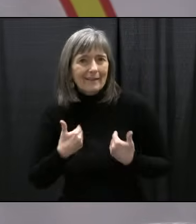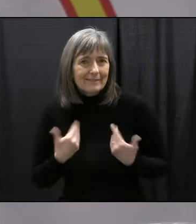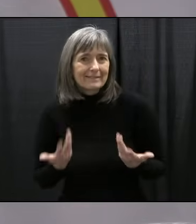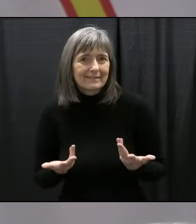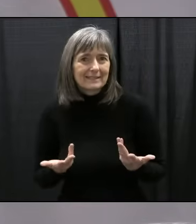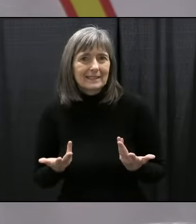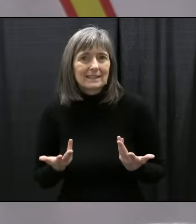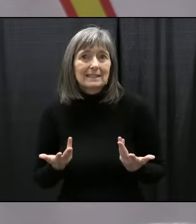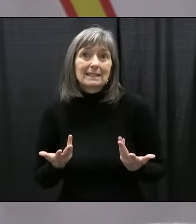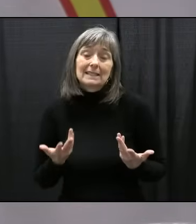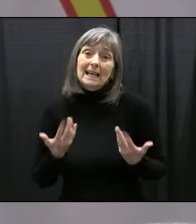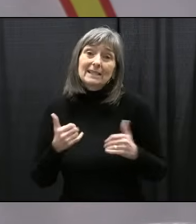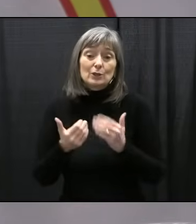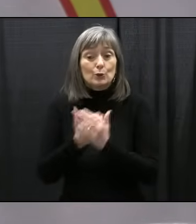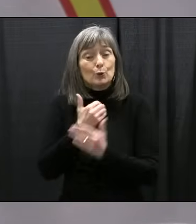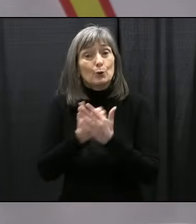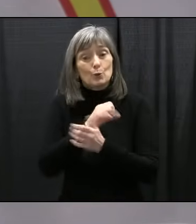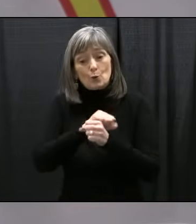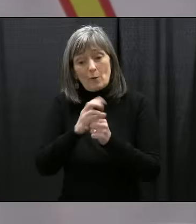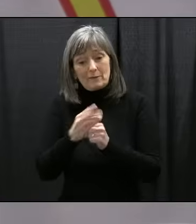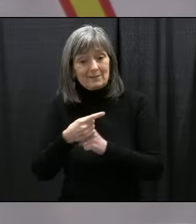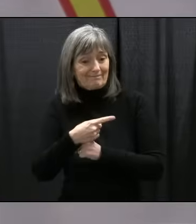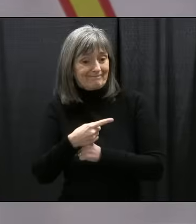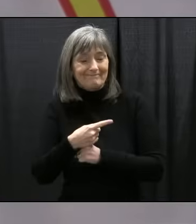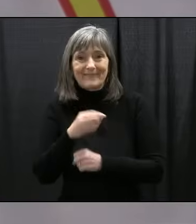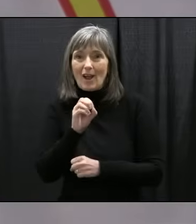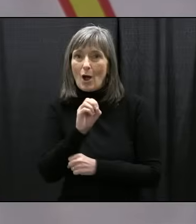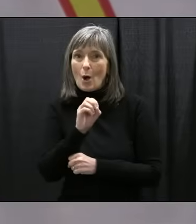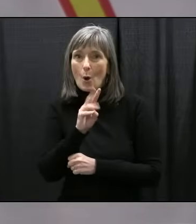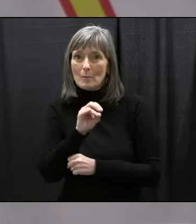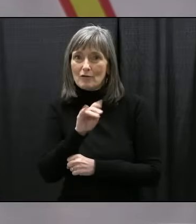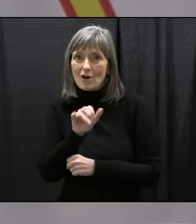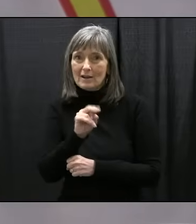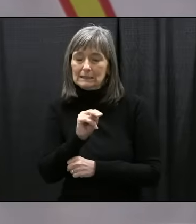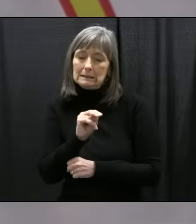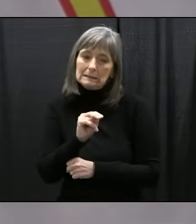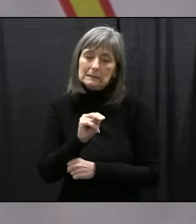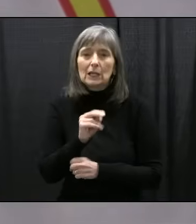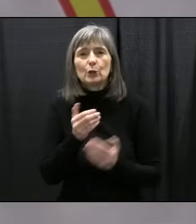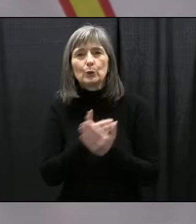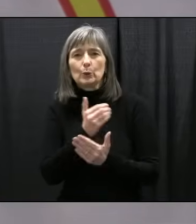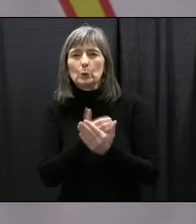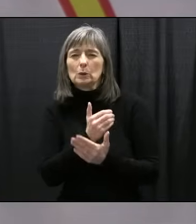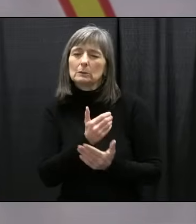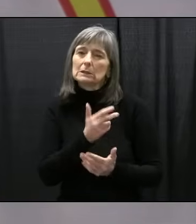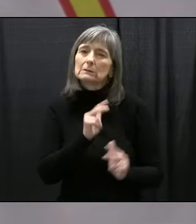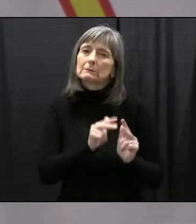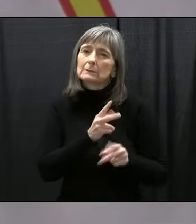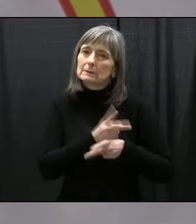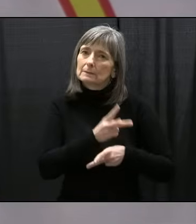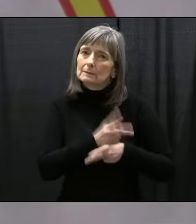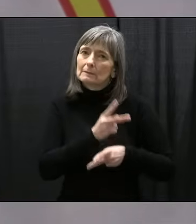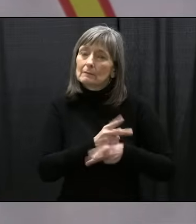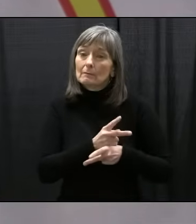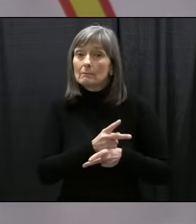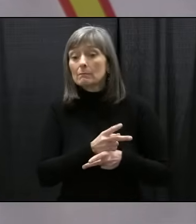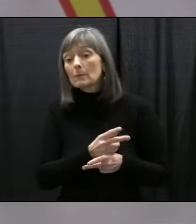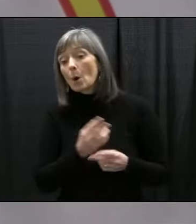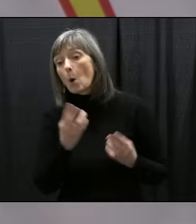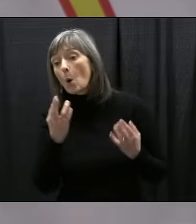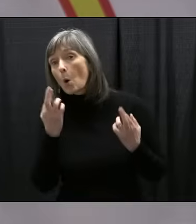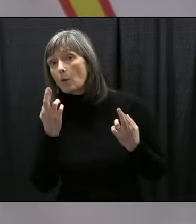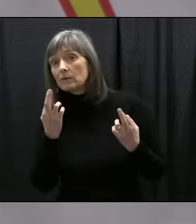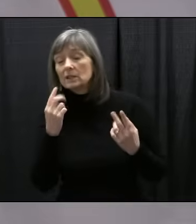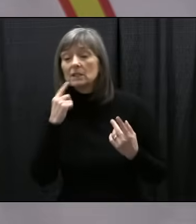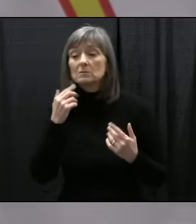is still early days with this new variant, and we're hopeful that the science will evolve to the point where we know more about the severity of the illness,